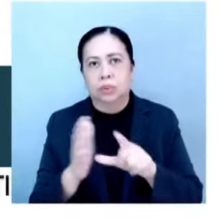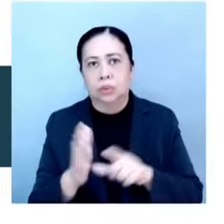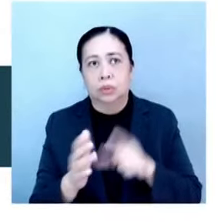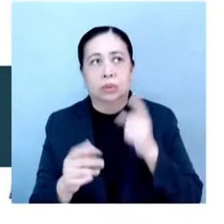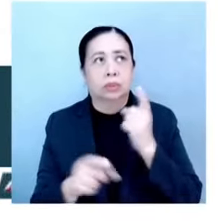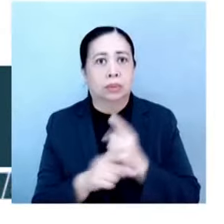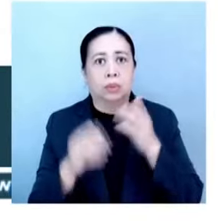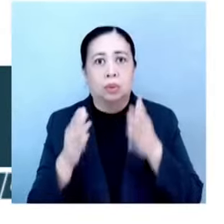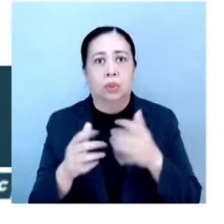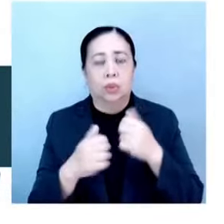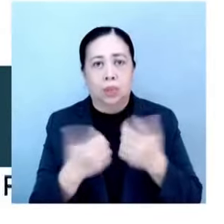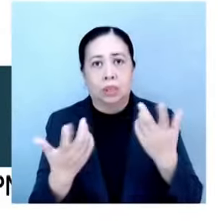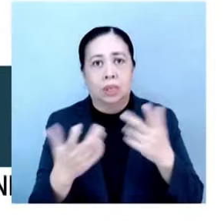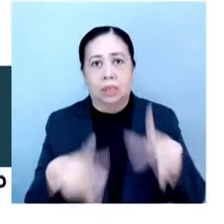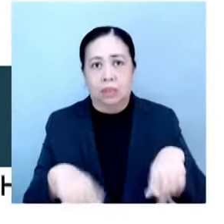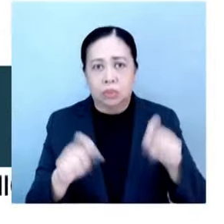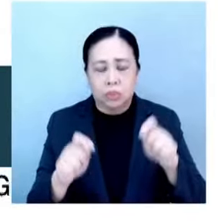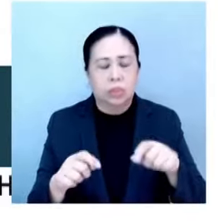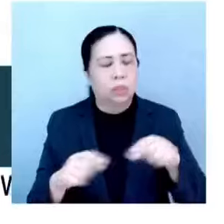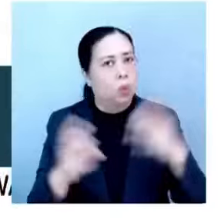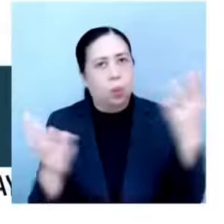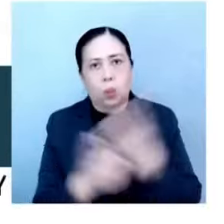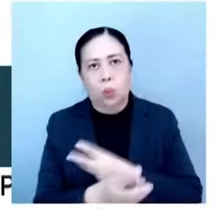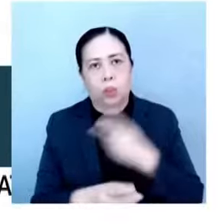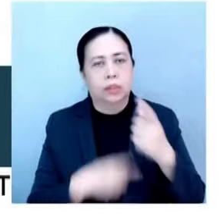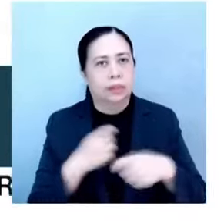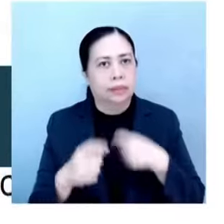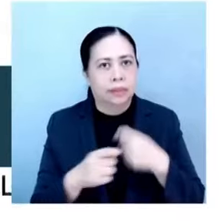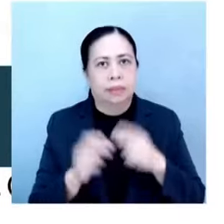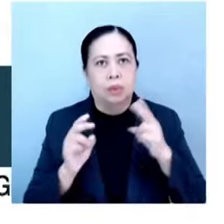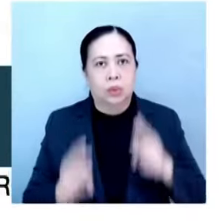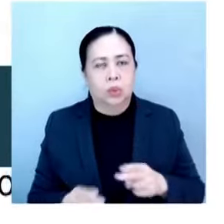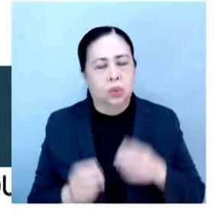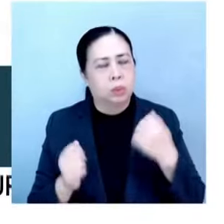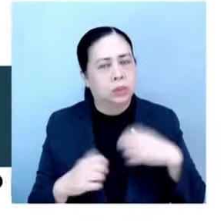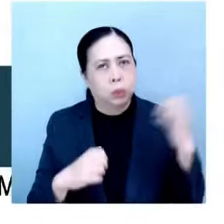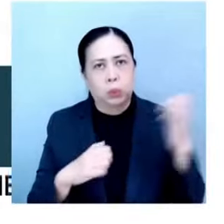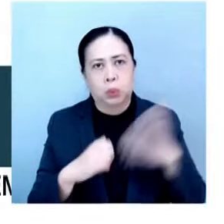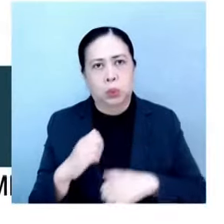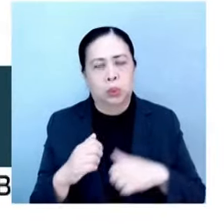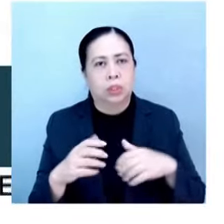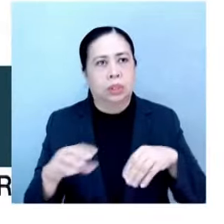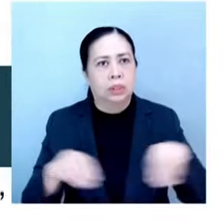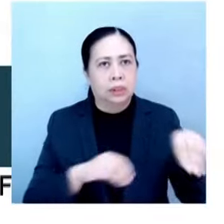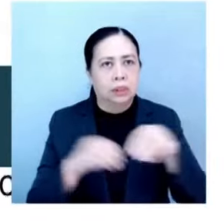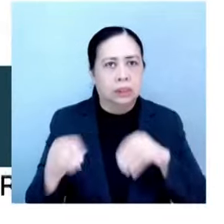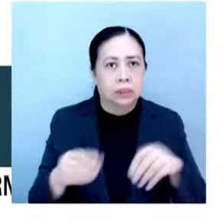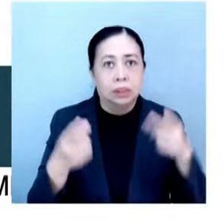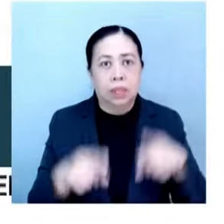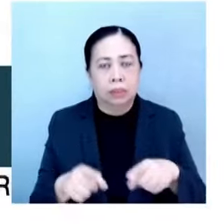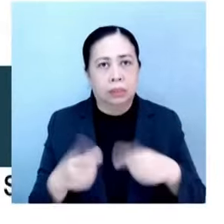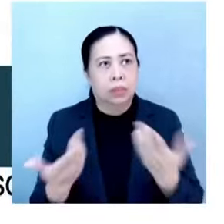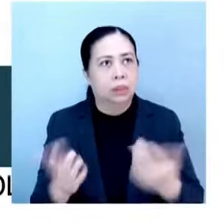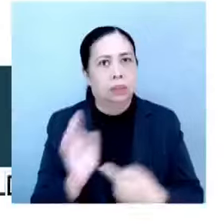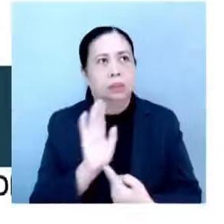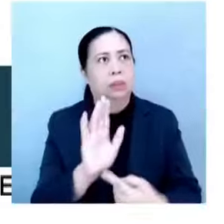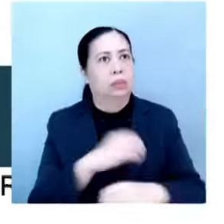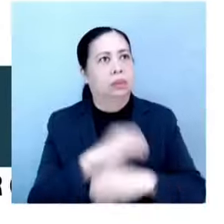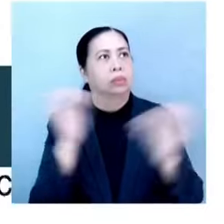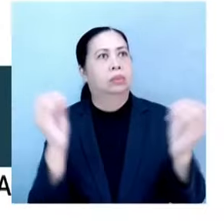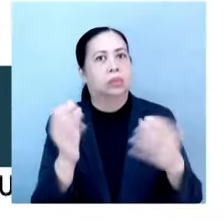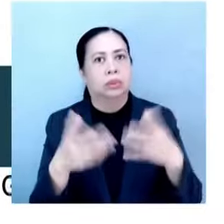So trafficking, this is the worst type of human cruelty. It's trafficking, but it's happening blatantly in our